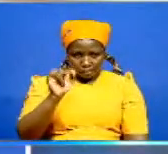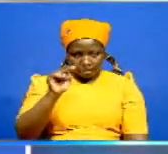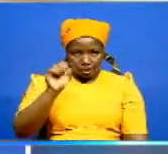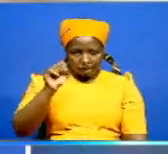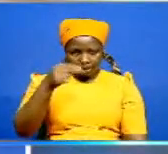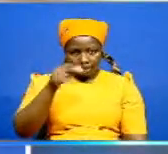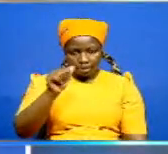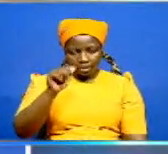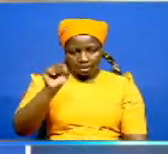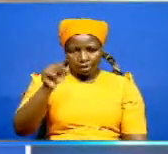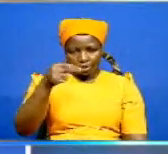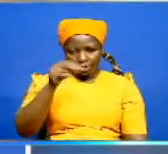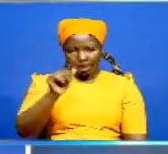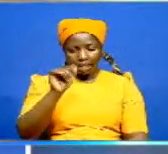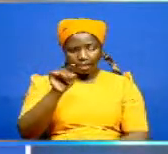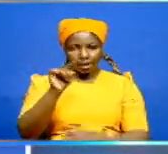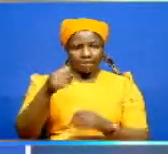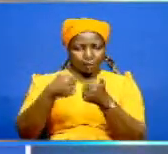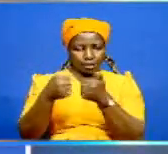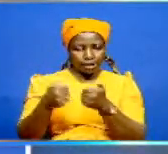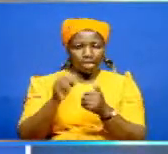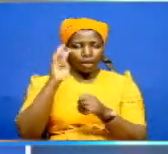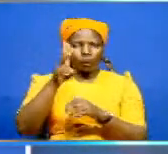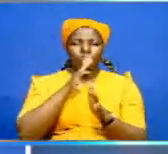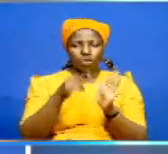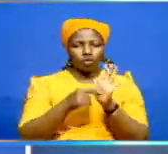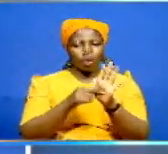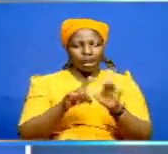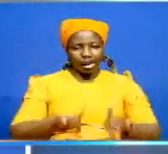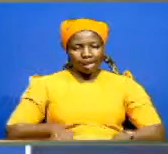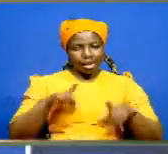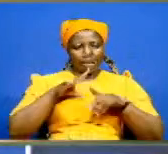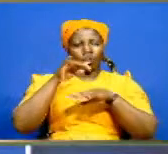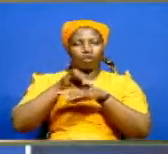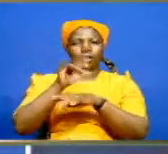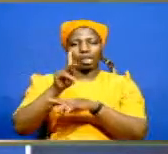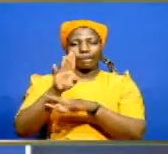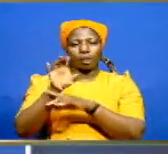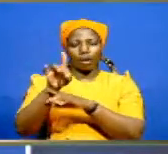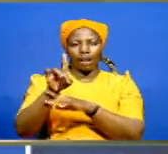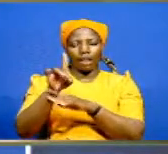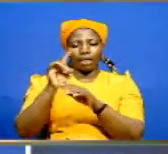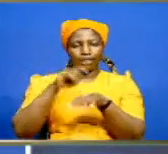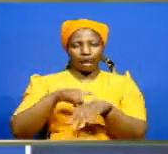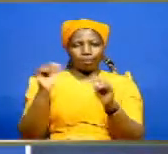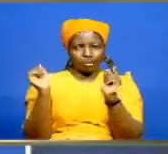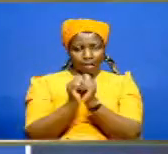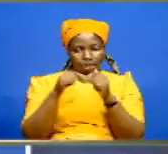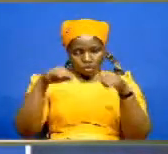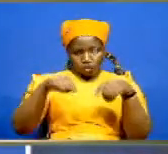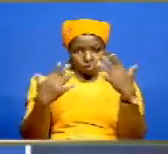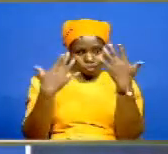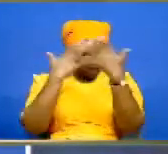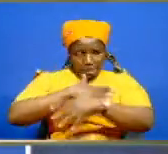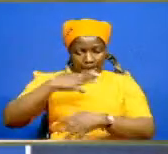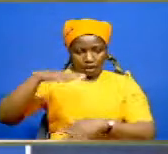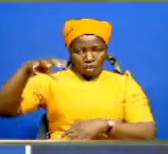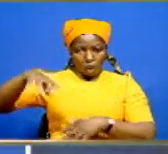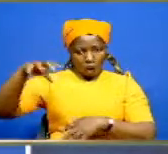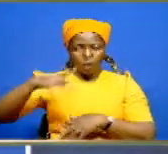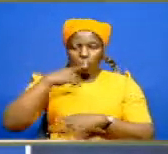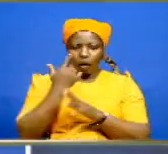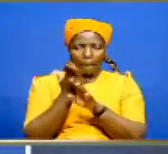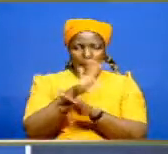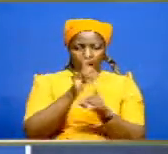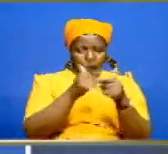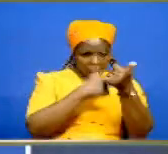televised live on KBC Channel 1 at 10 p.m. tonight. The Congolese Giants will return to action for the first time since